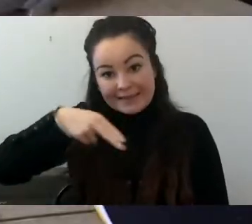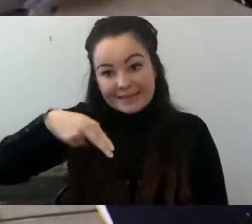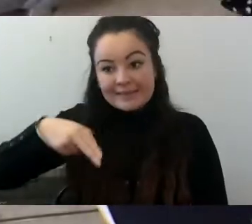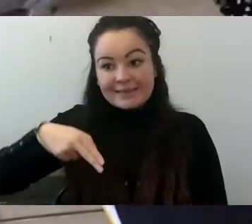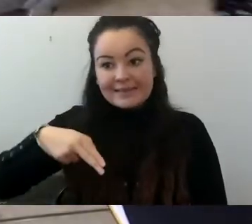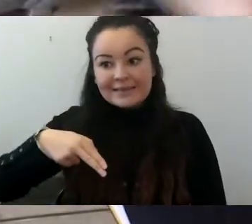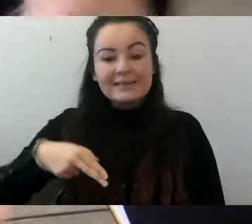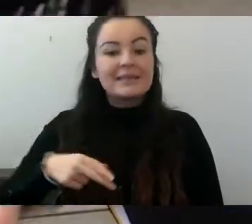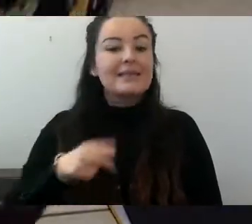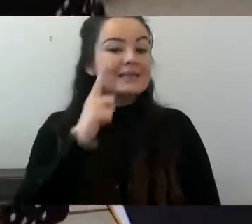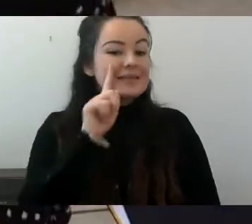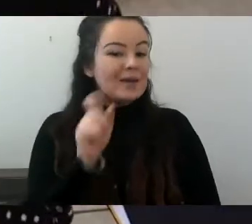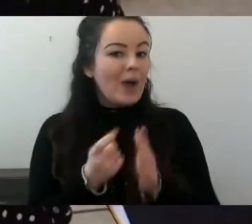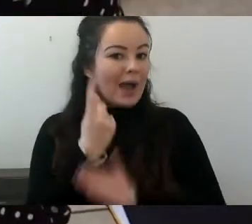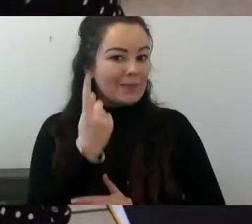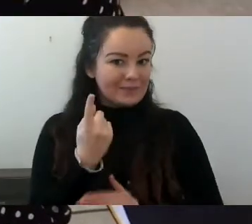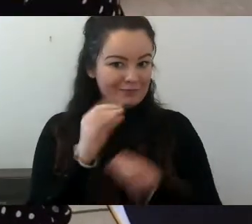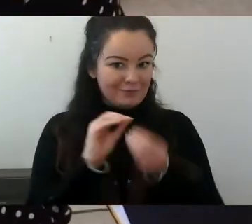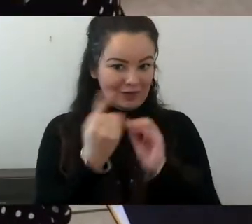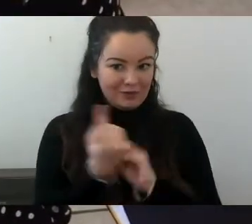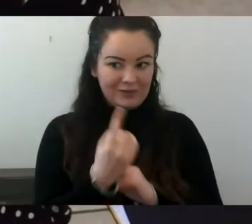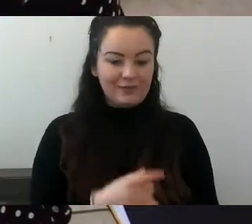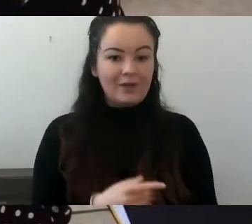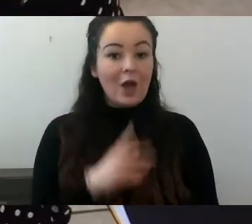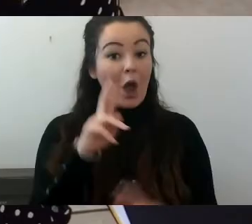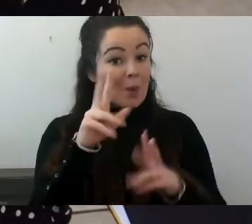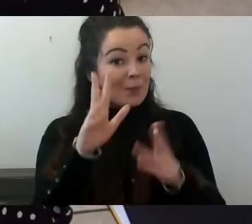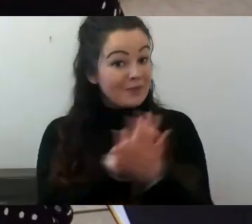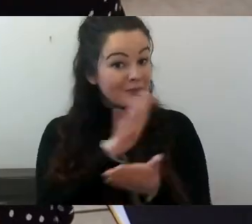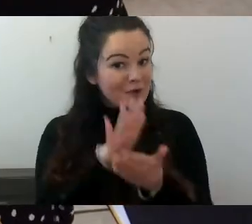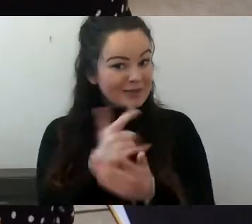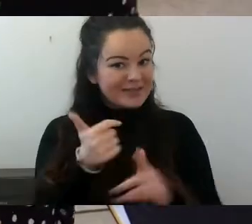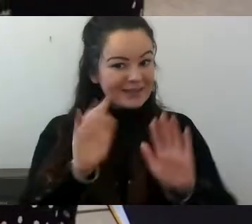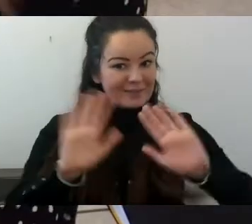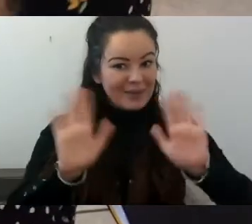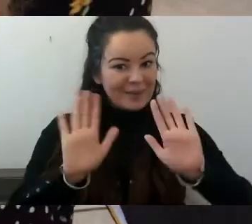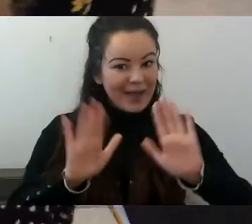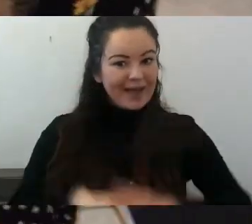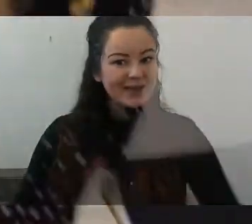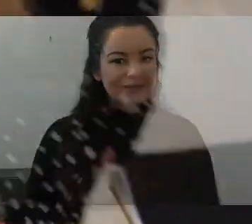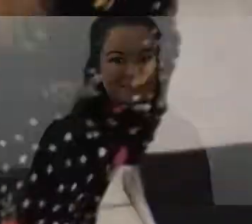paint between the lines and see what you can come up with. I hope you've enjoyed this.